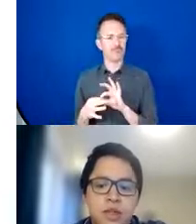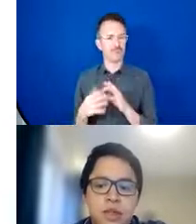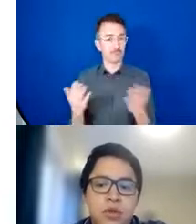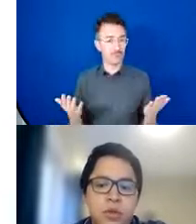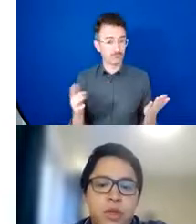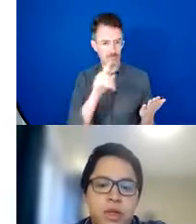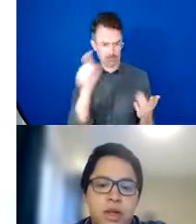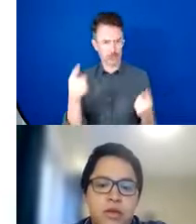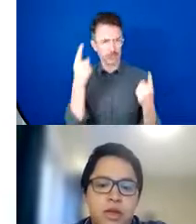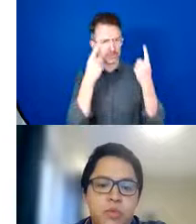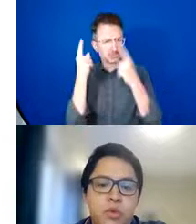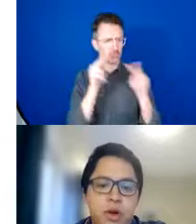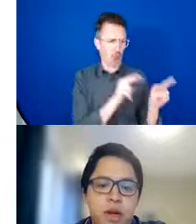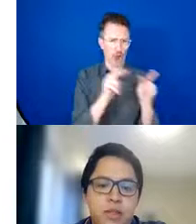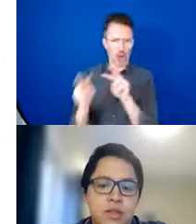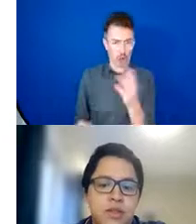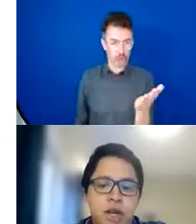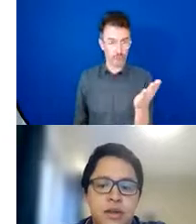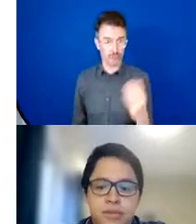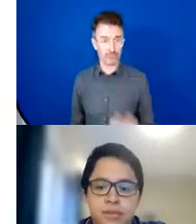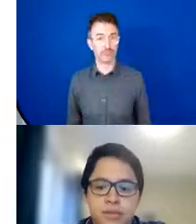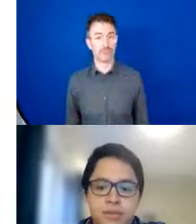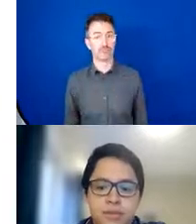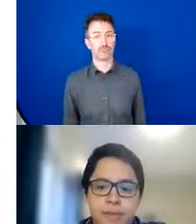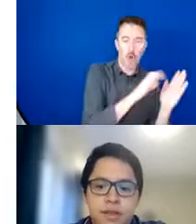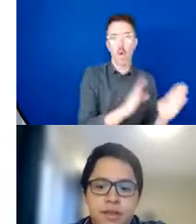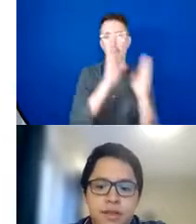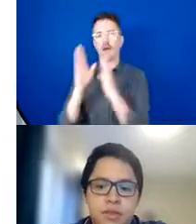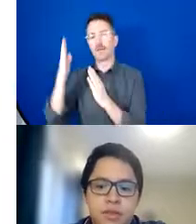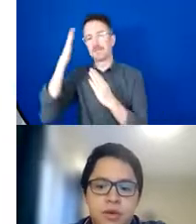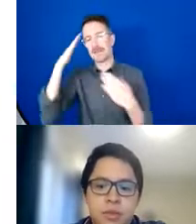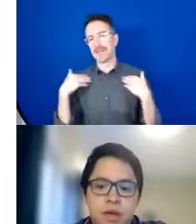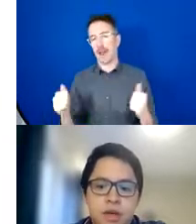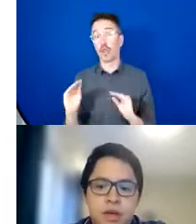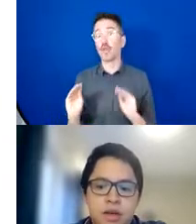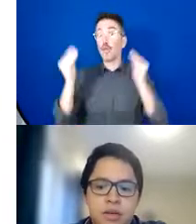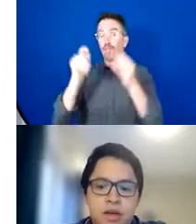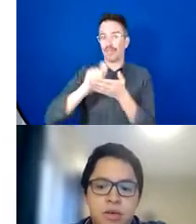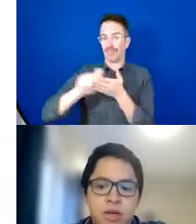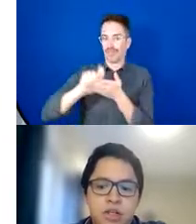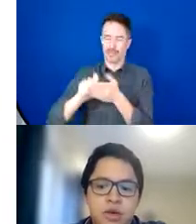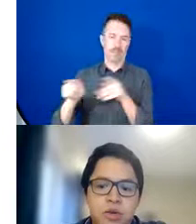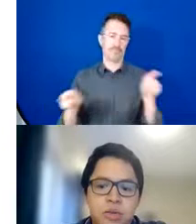So let's take a moment and you can put your answers on the chat. So I see a few coming.